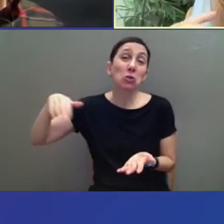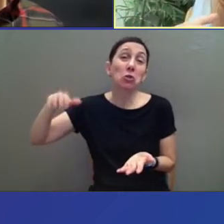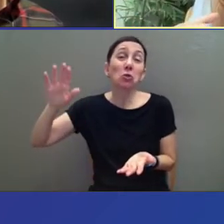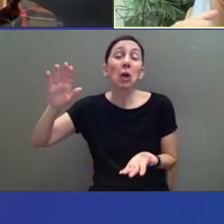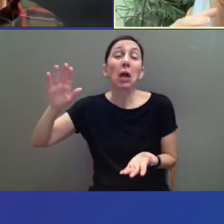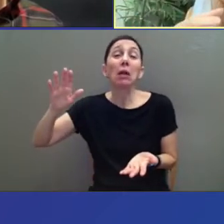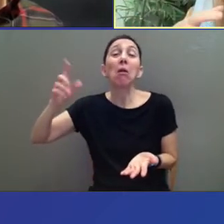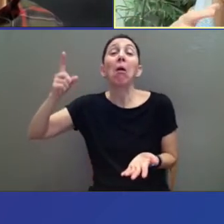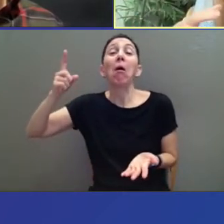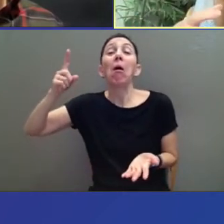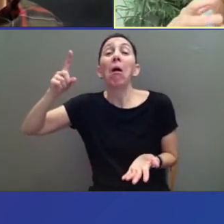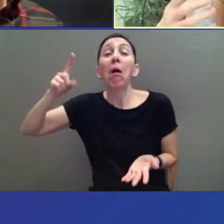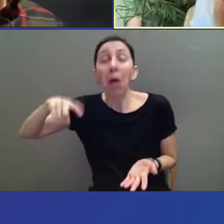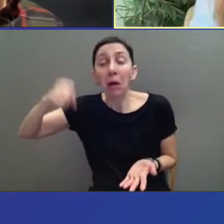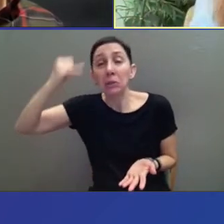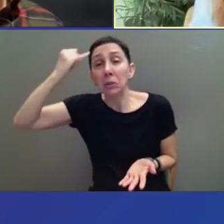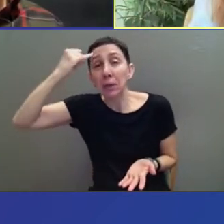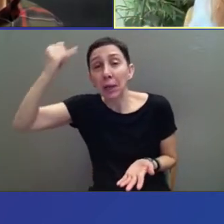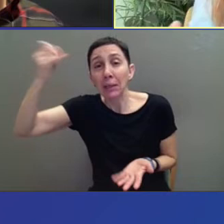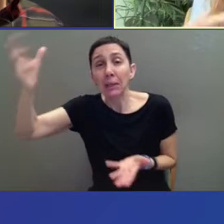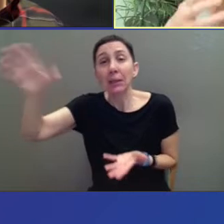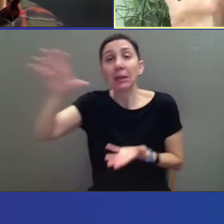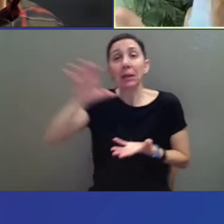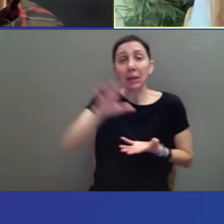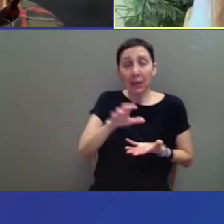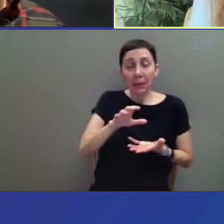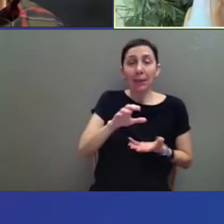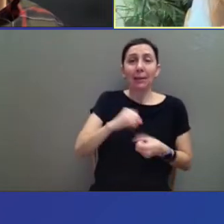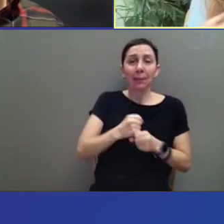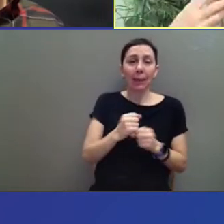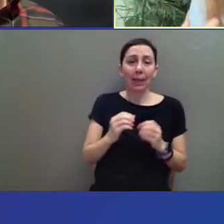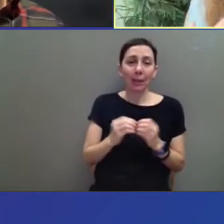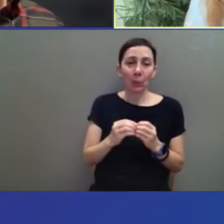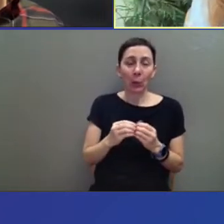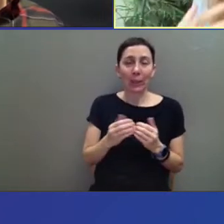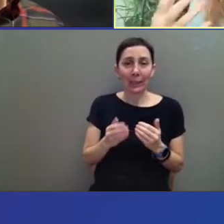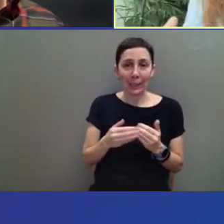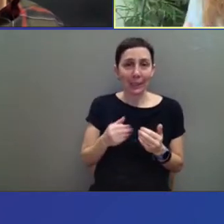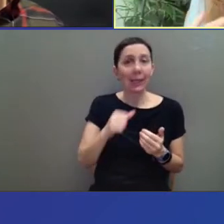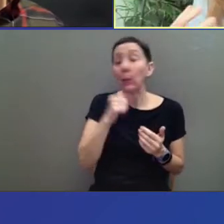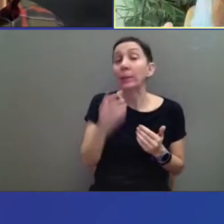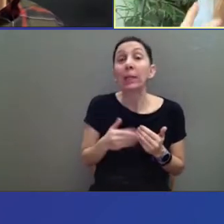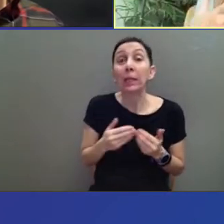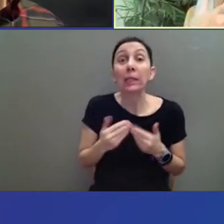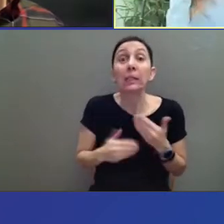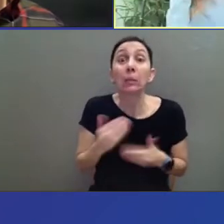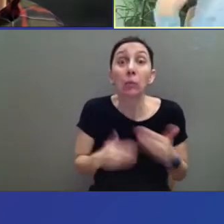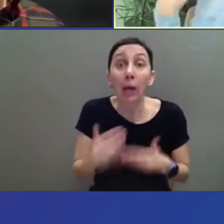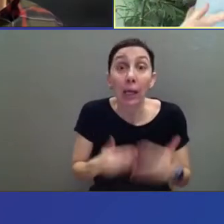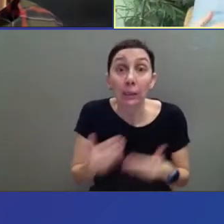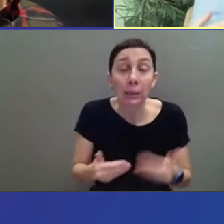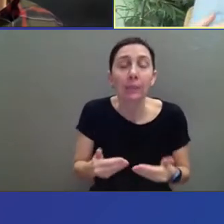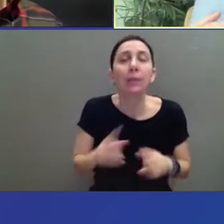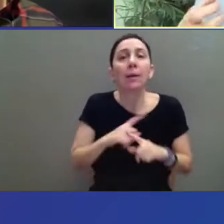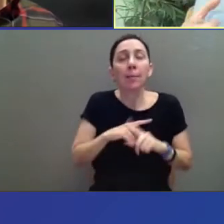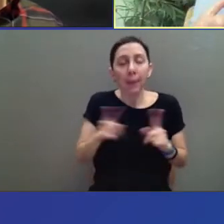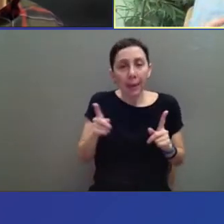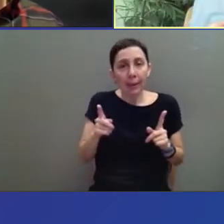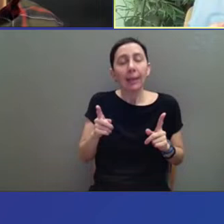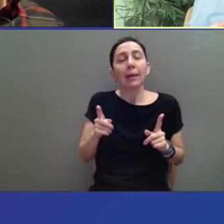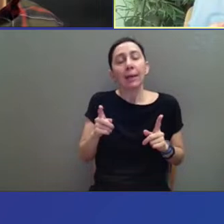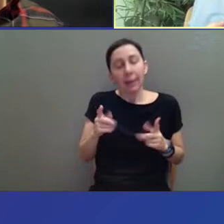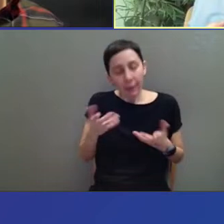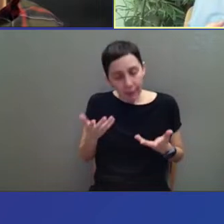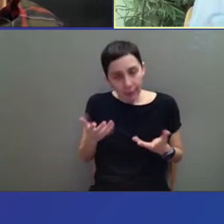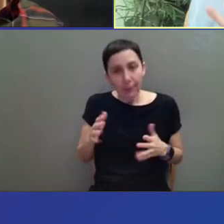idea. And that created enormous ease. Actually, I mean, it wasn't easy to do. And there was an ease on the part of the people who were trying to get it done. But there was a